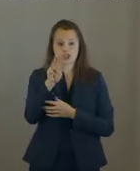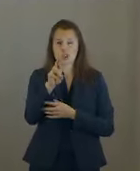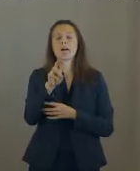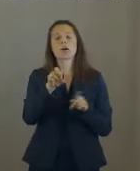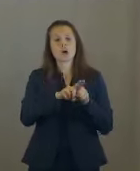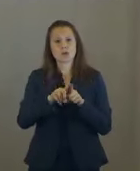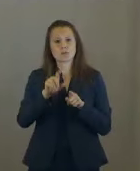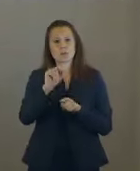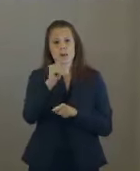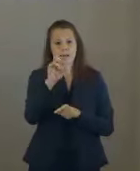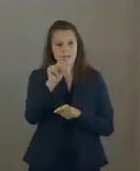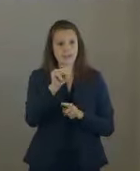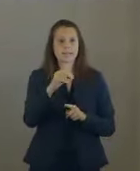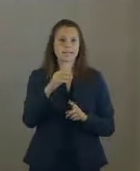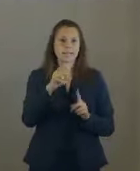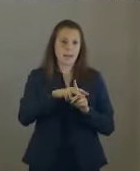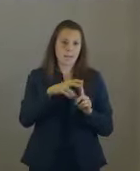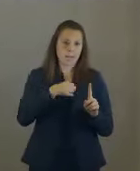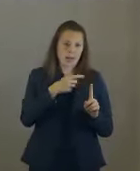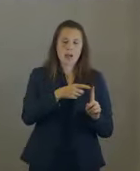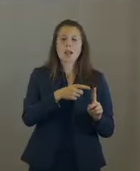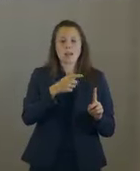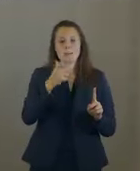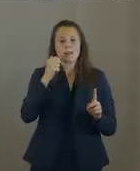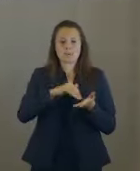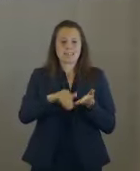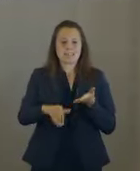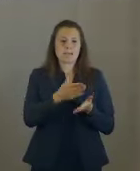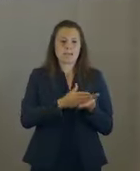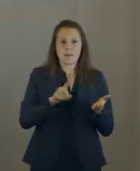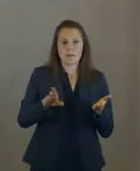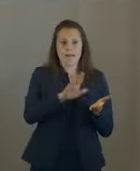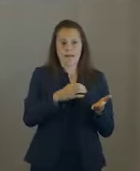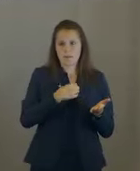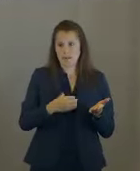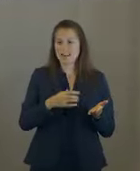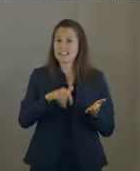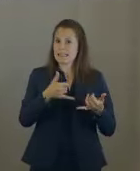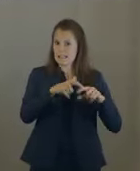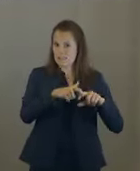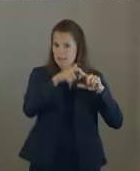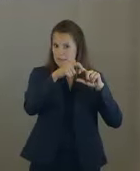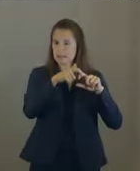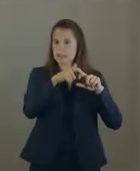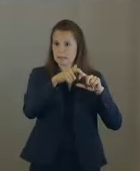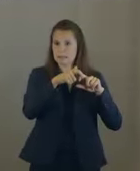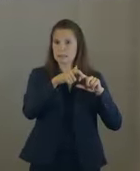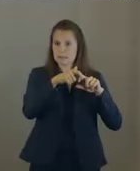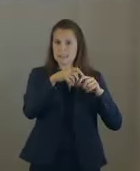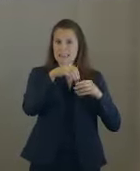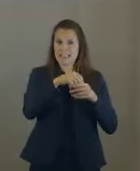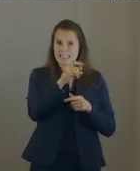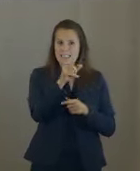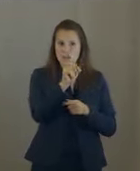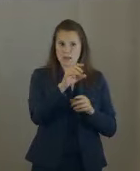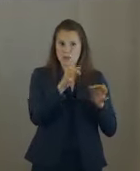also an administrative appeal of the dismissal of a number of complaints. This remains pending before the Circuit Court in